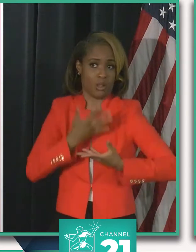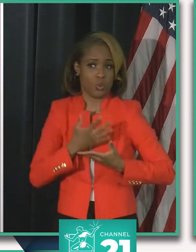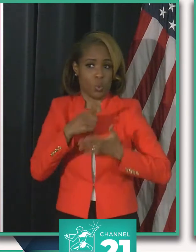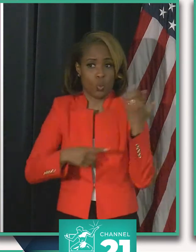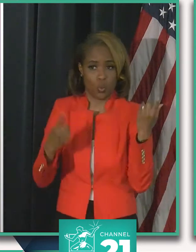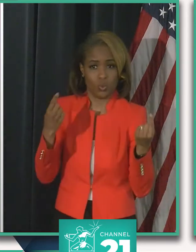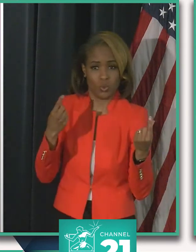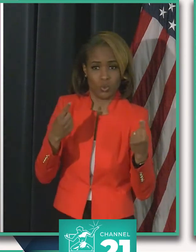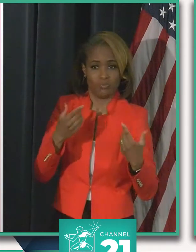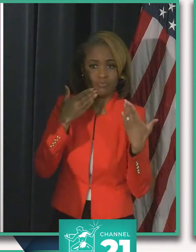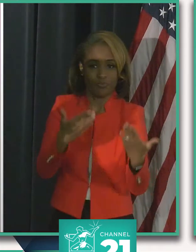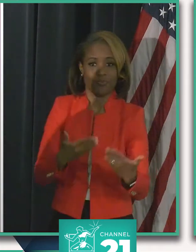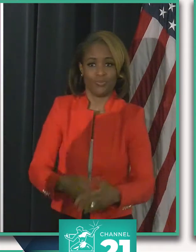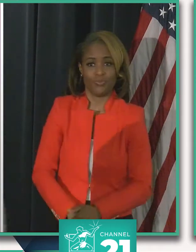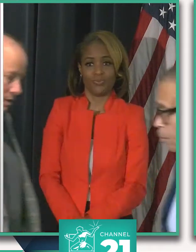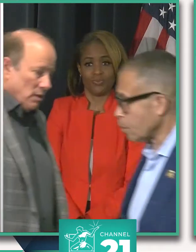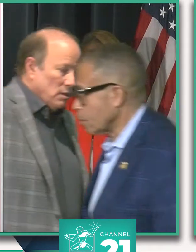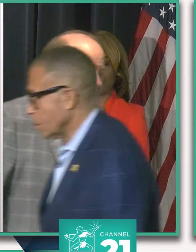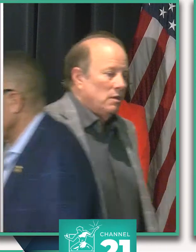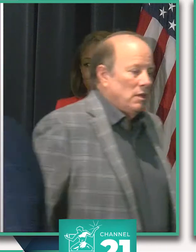thank you.